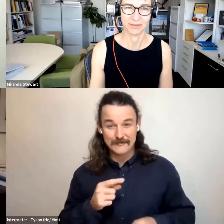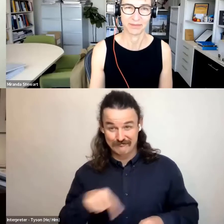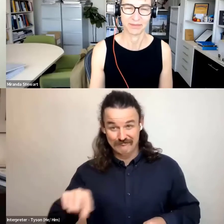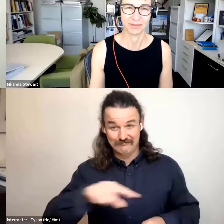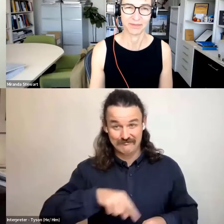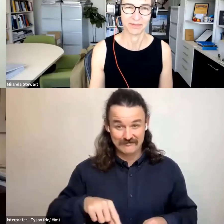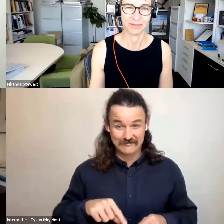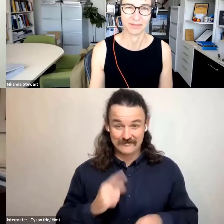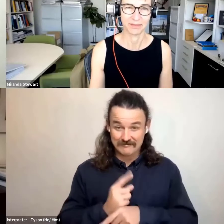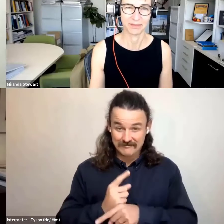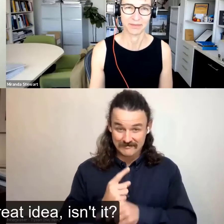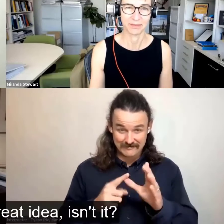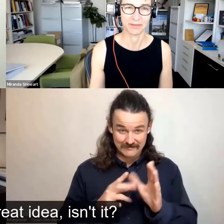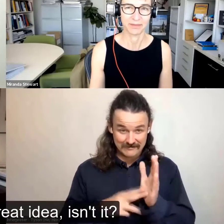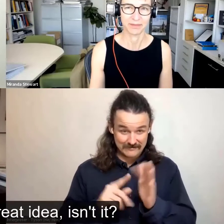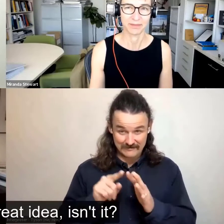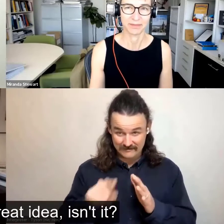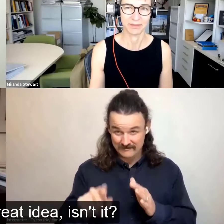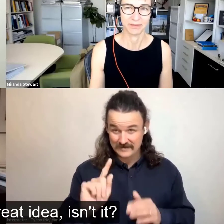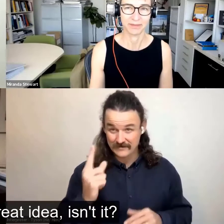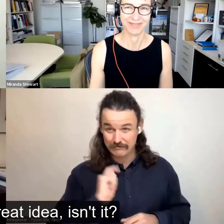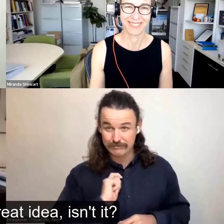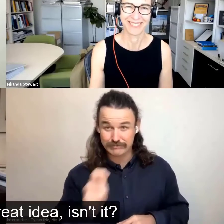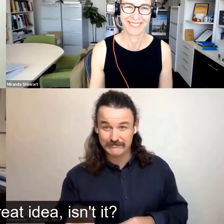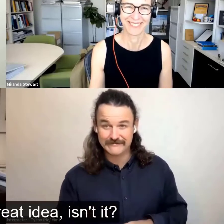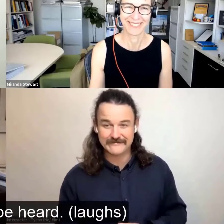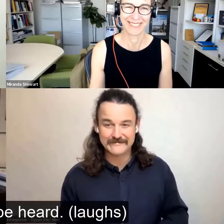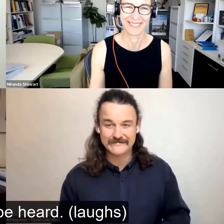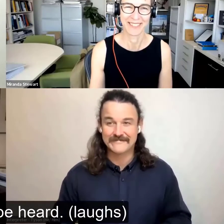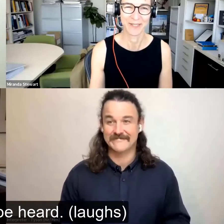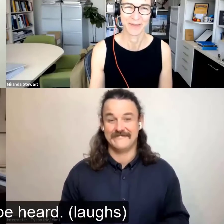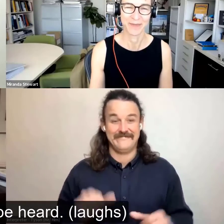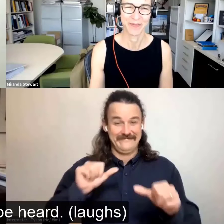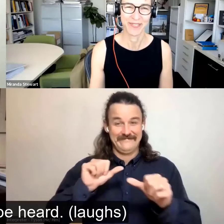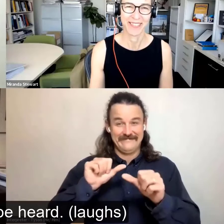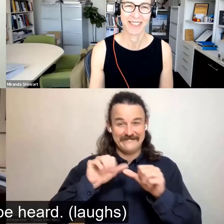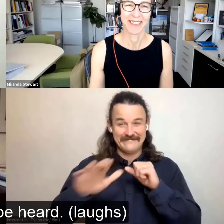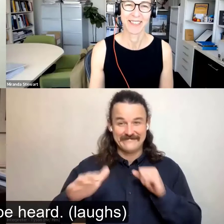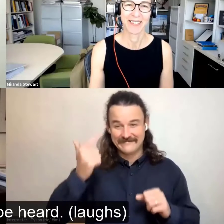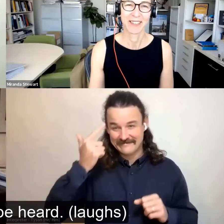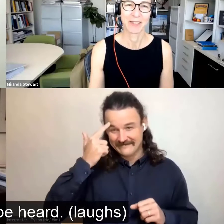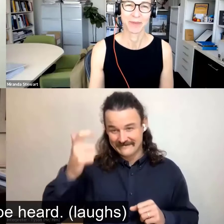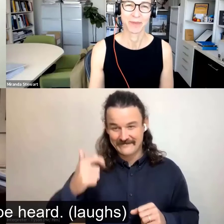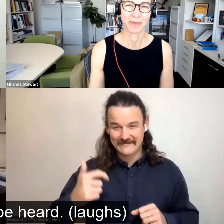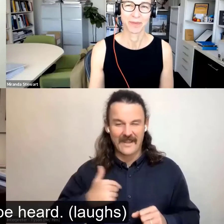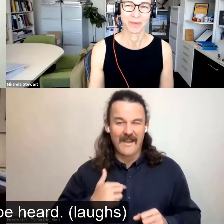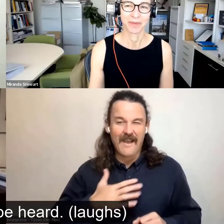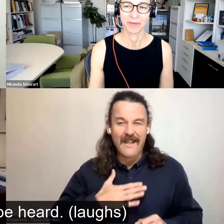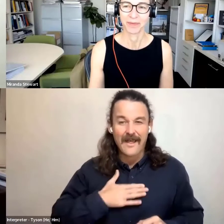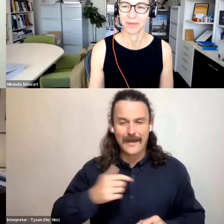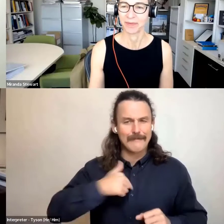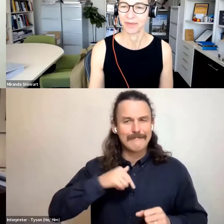first. Well, that's a great idea, isn't it? I always like to be heard.